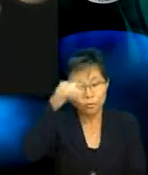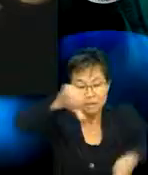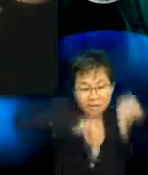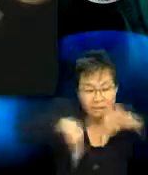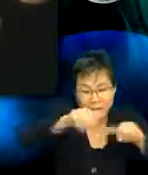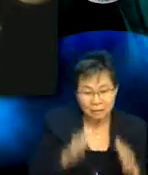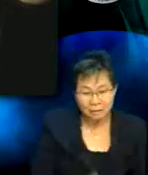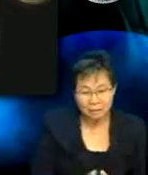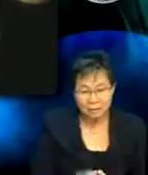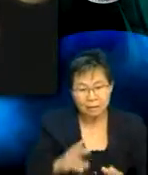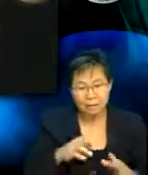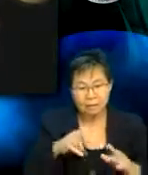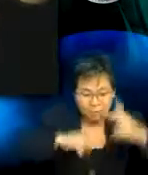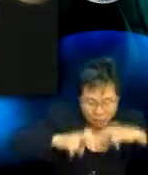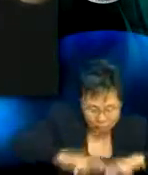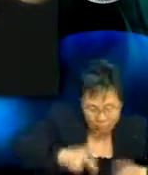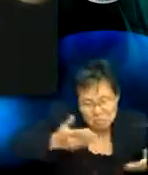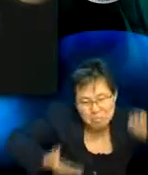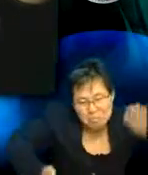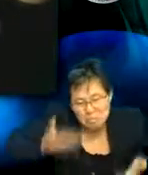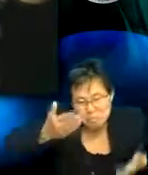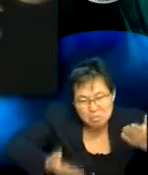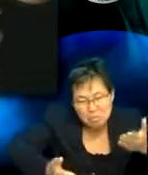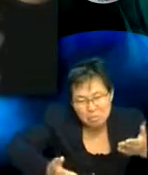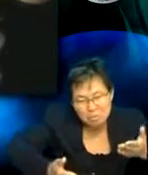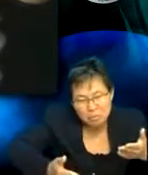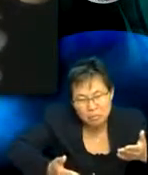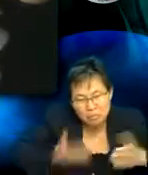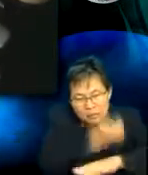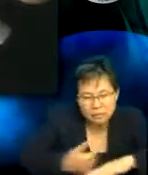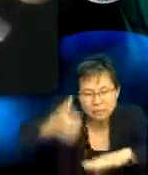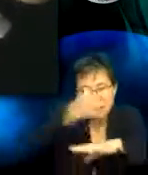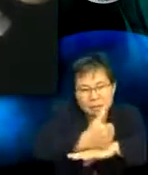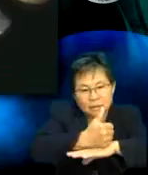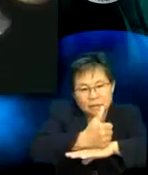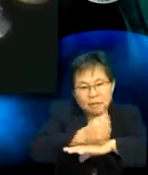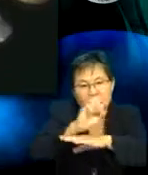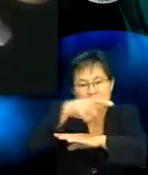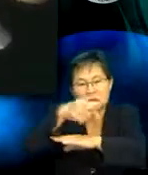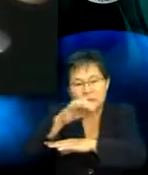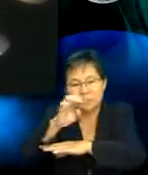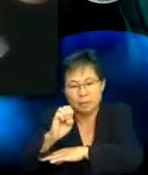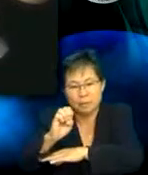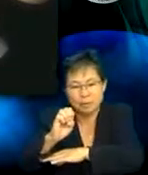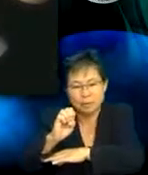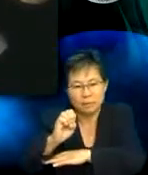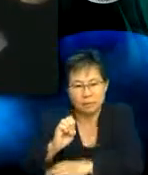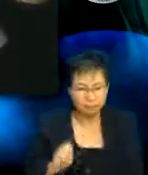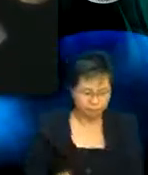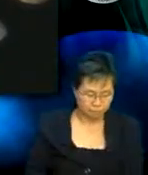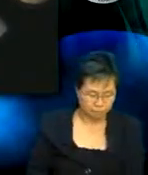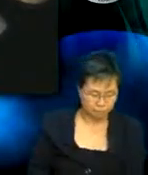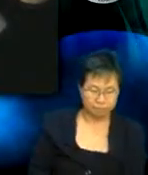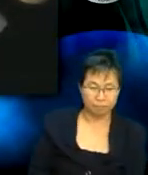Do you know that scientists are researching the possibility of setting up space colonies?